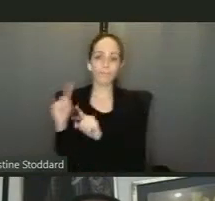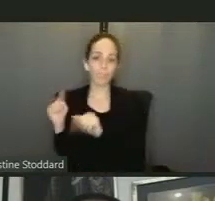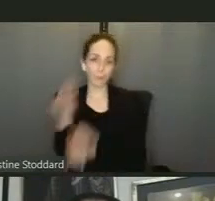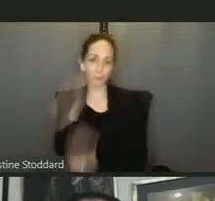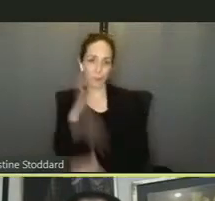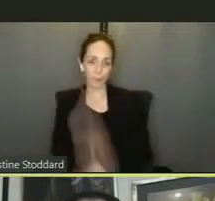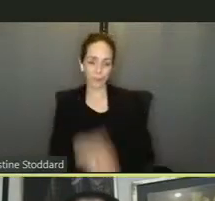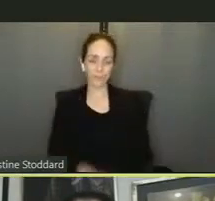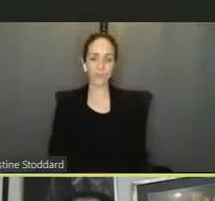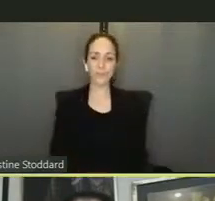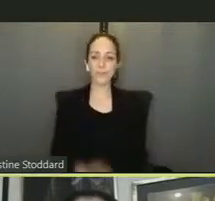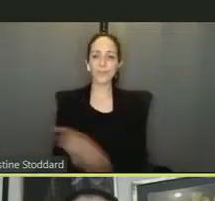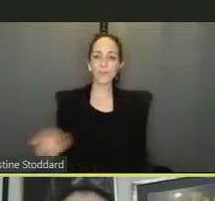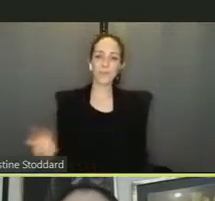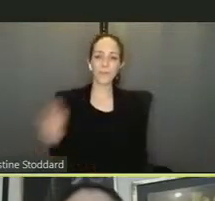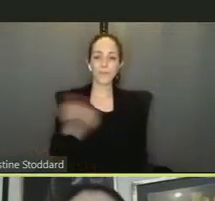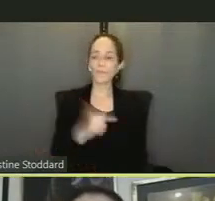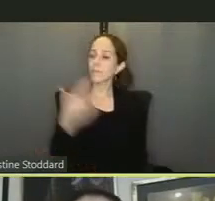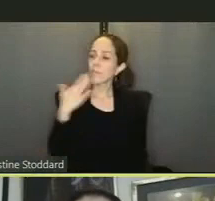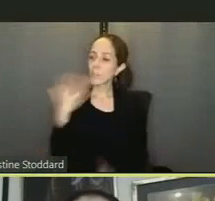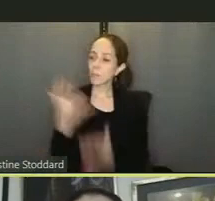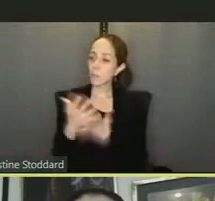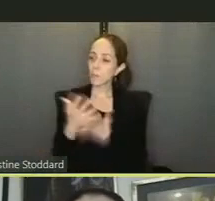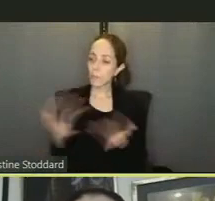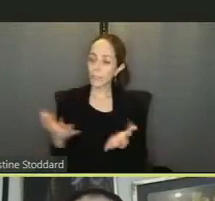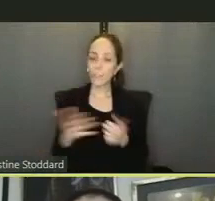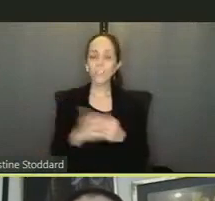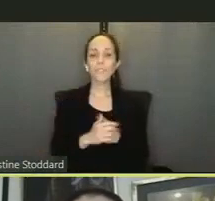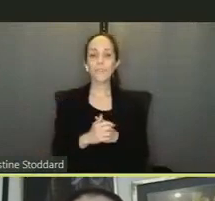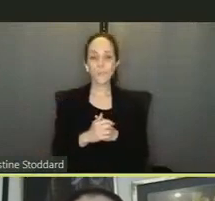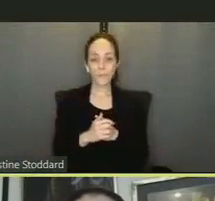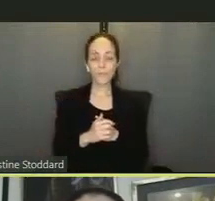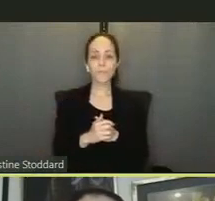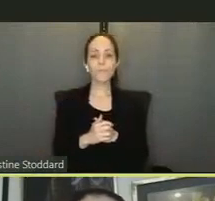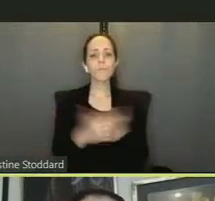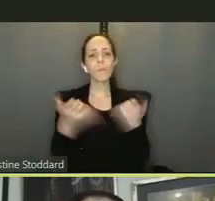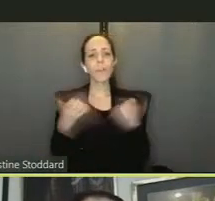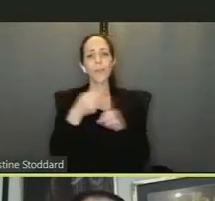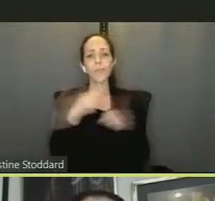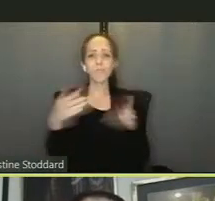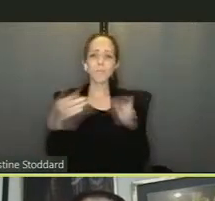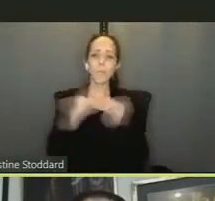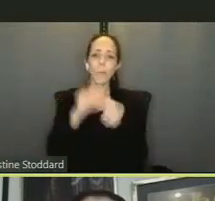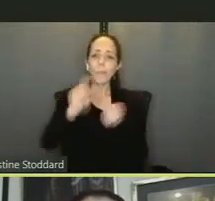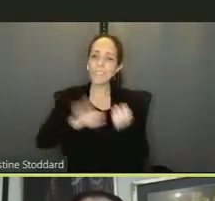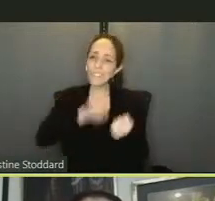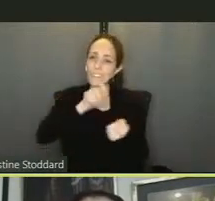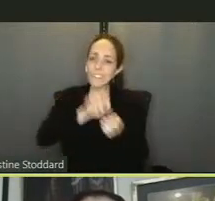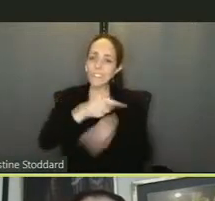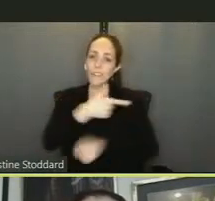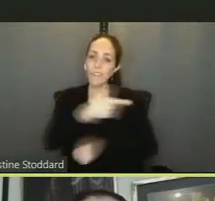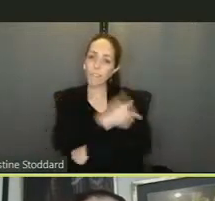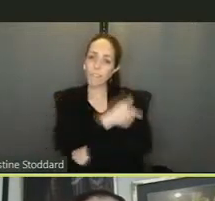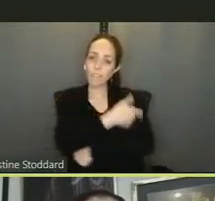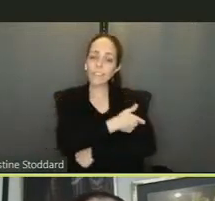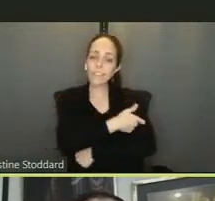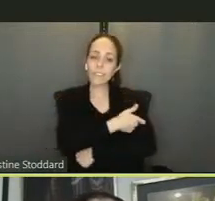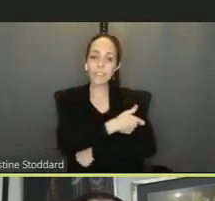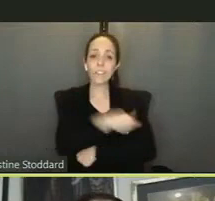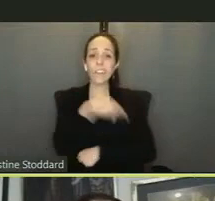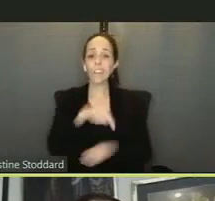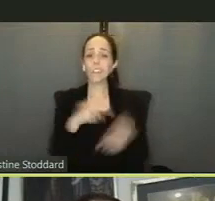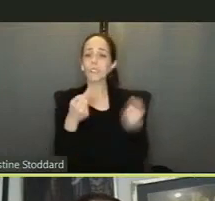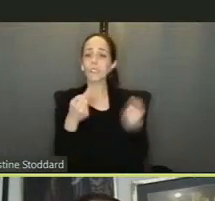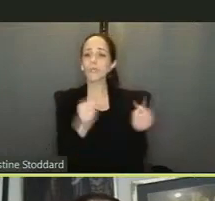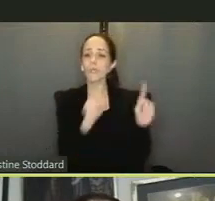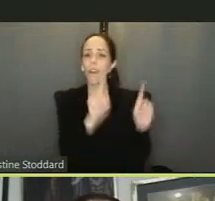Thank you so much, Dr. Simpson. So getting into more details of these vaccines, And as Dr. Simpson mentioned, these trials showed